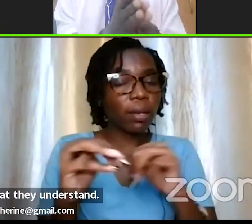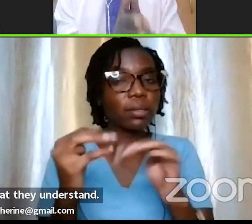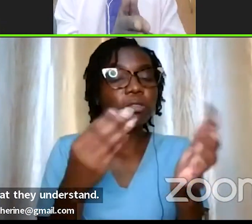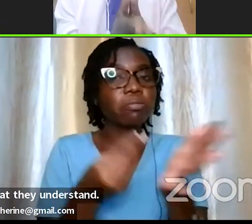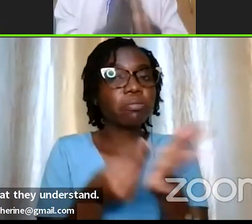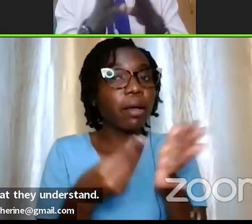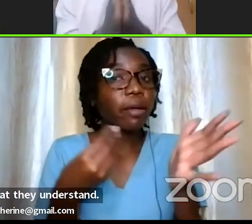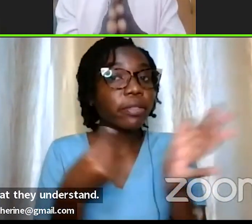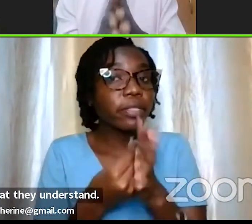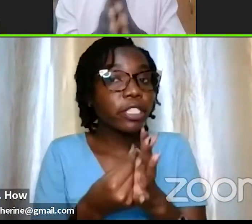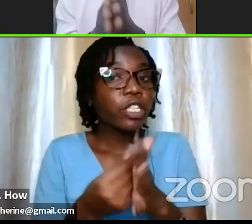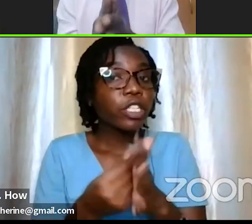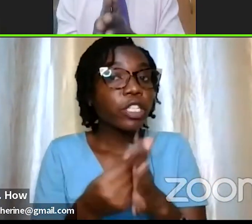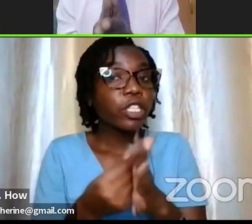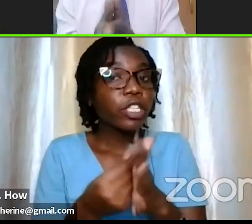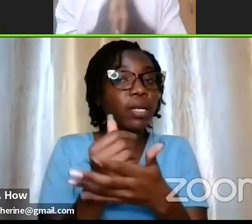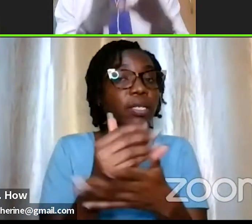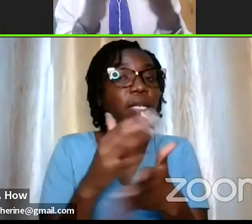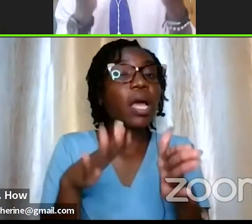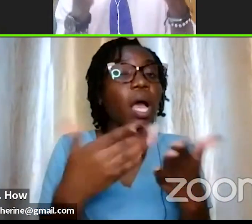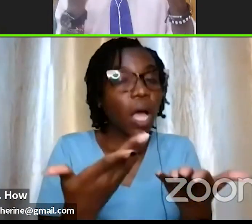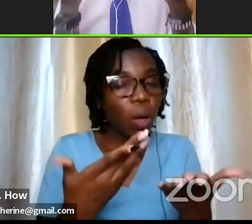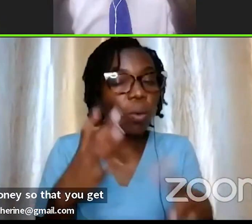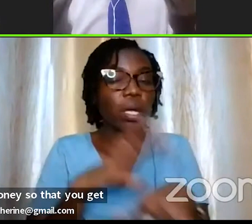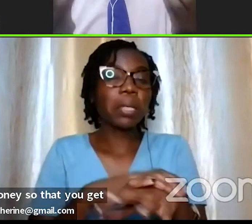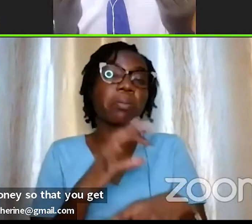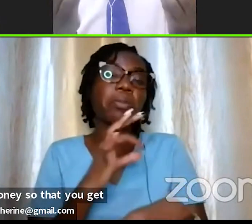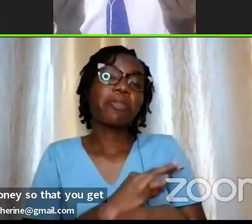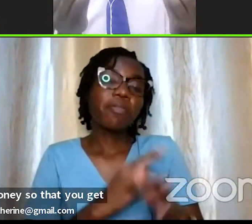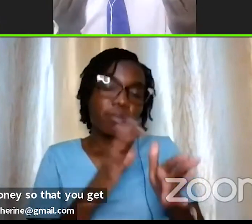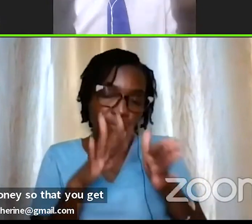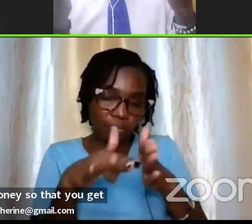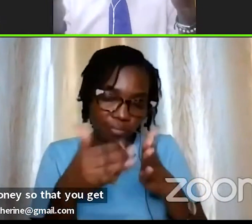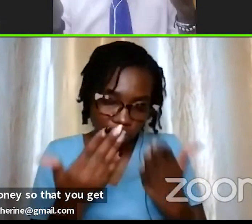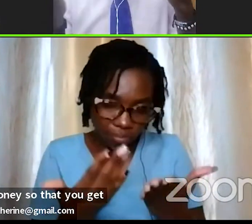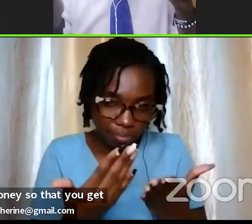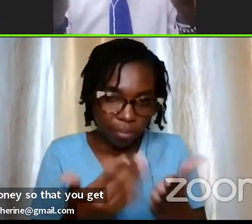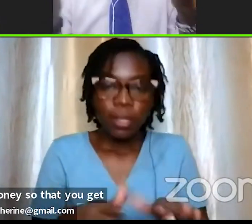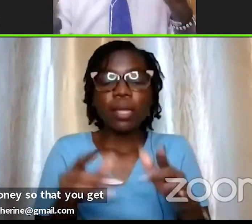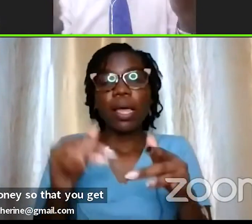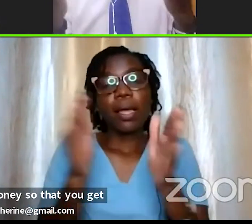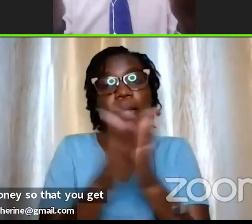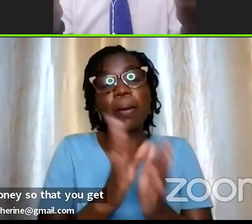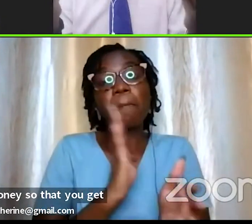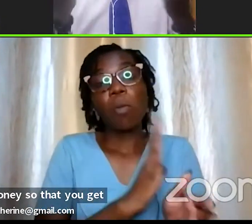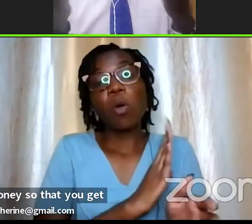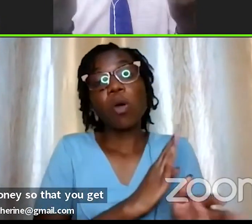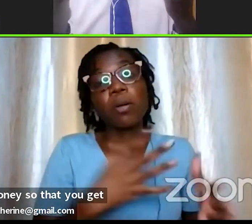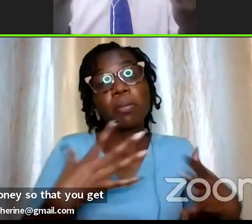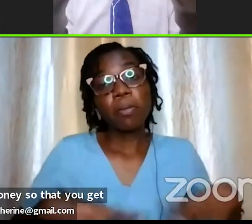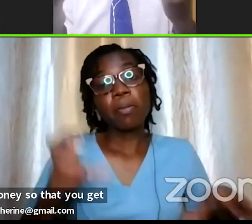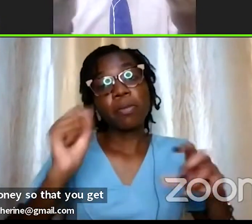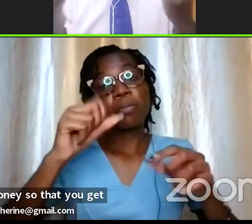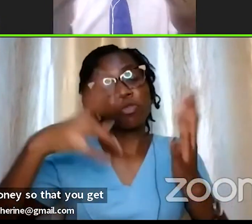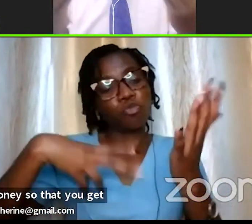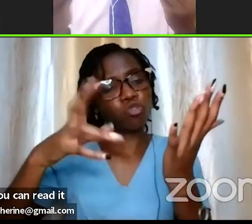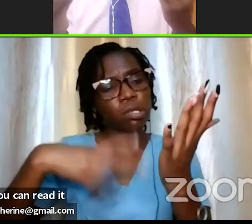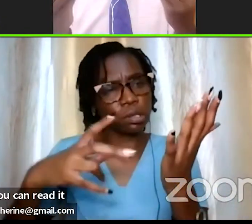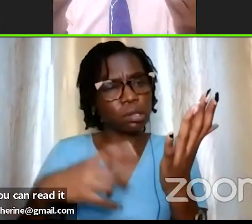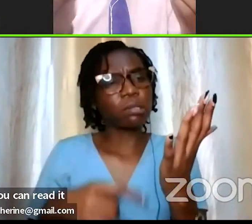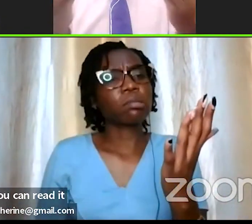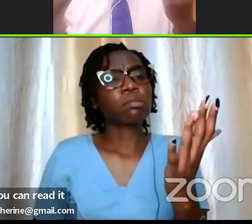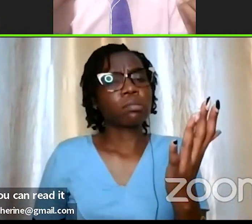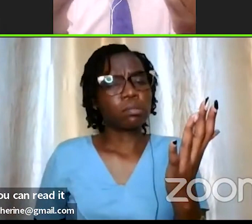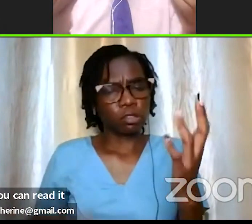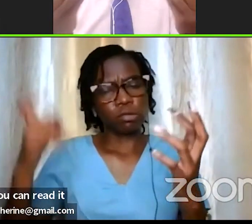to use money so that you get profit. In fact, board people, you can read it unconsciously, the